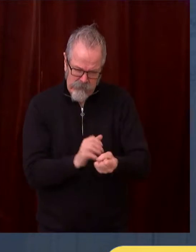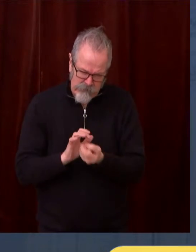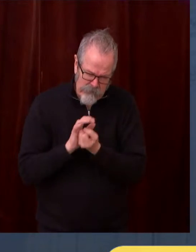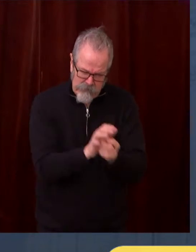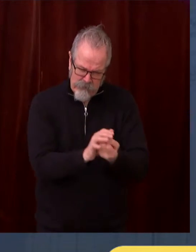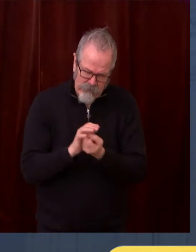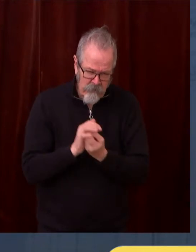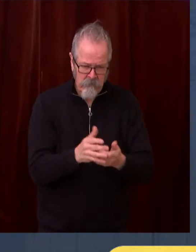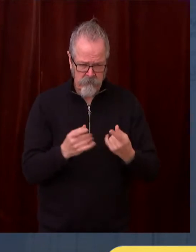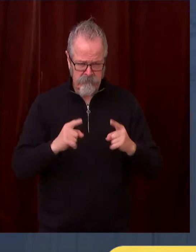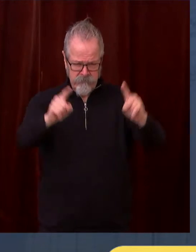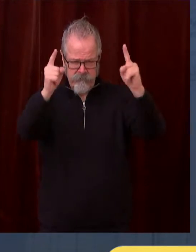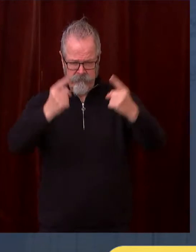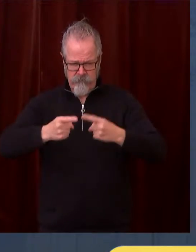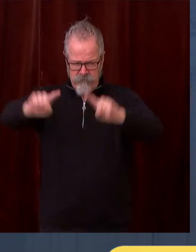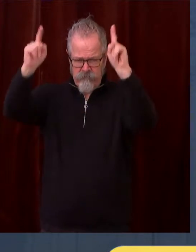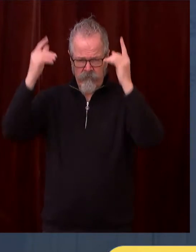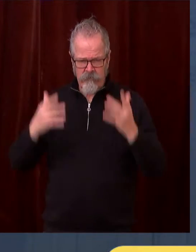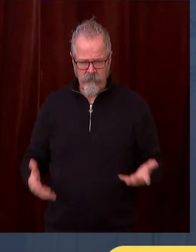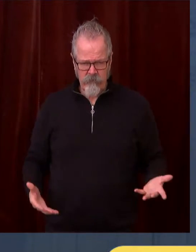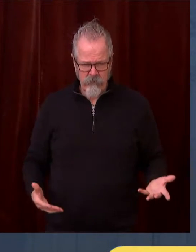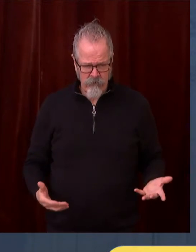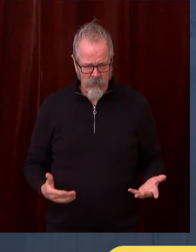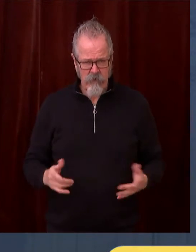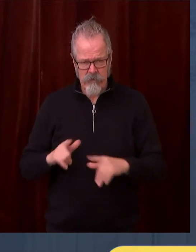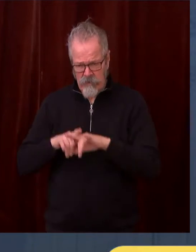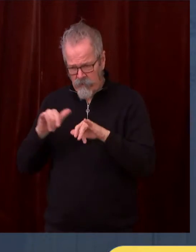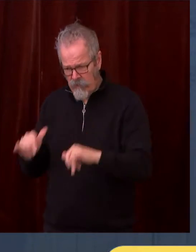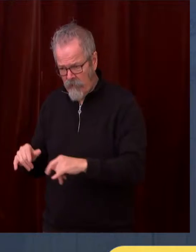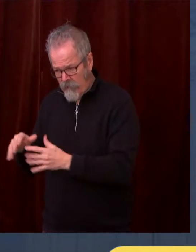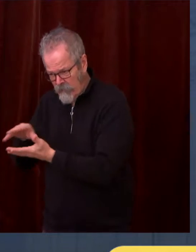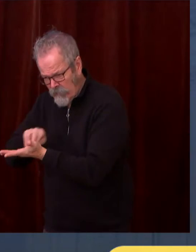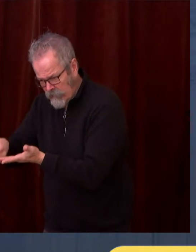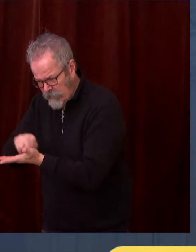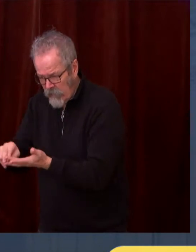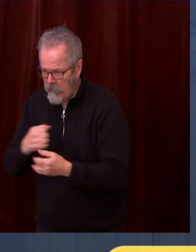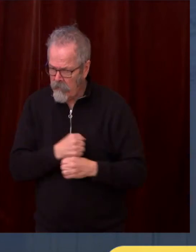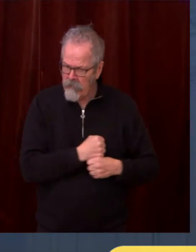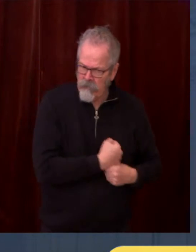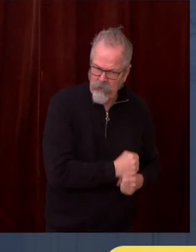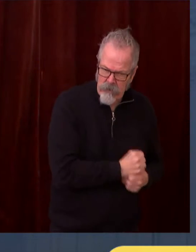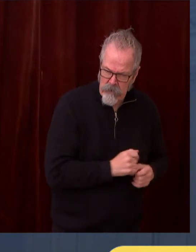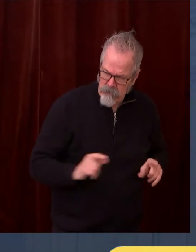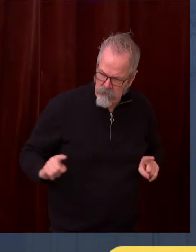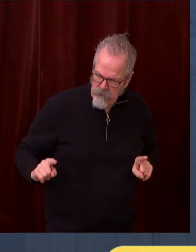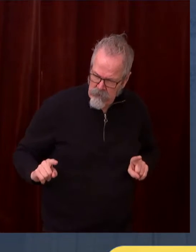achievement. And to not use it, we just can't allow that opportunity to go